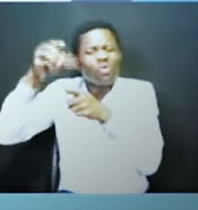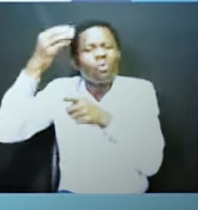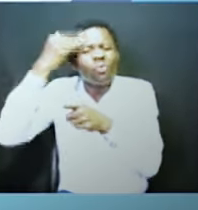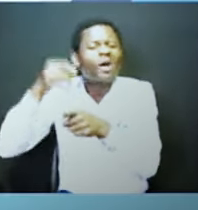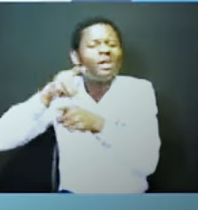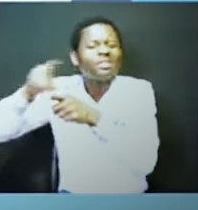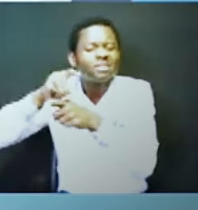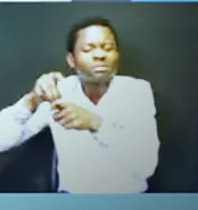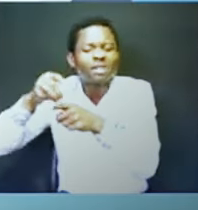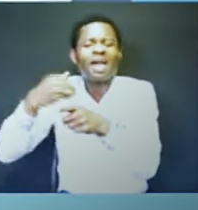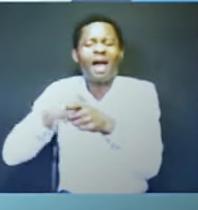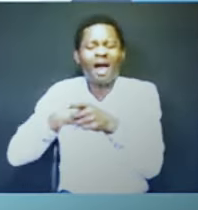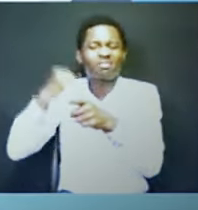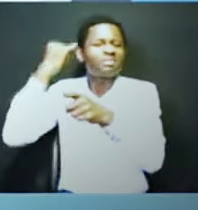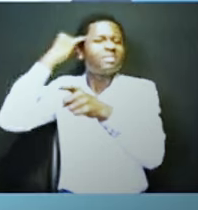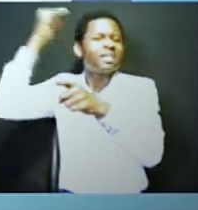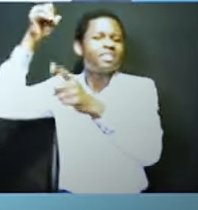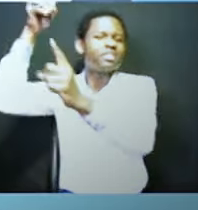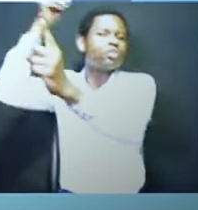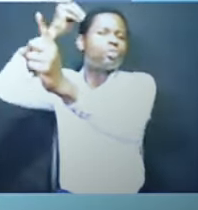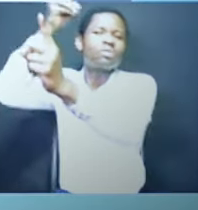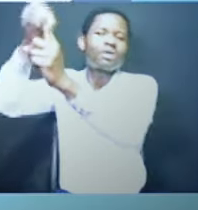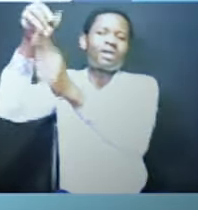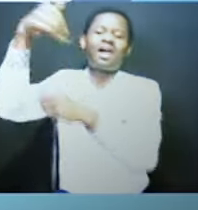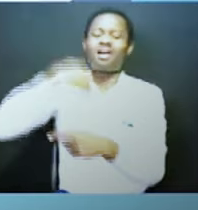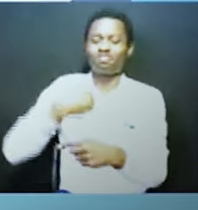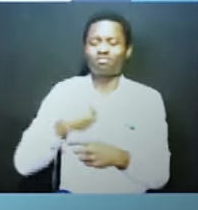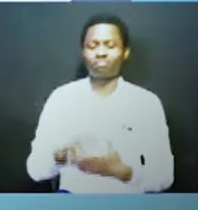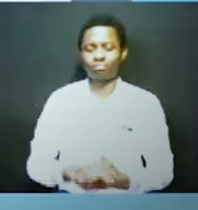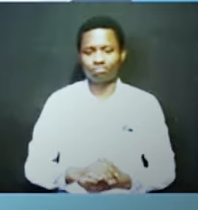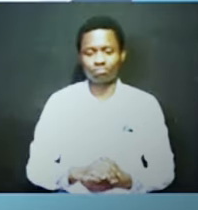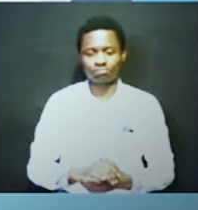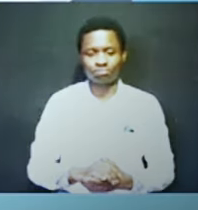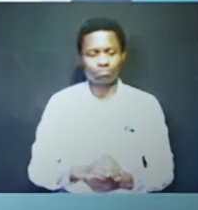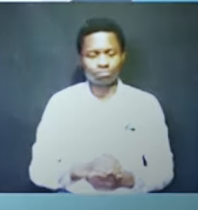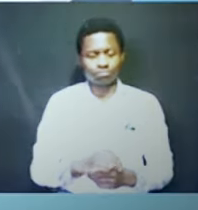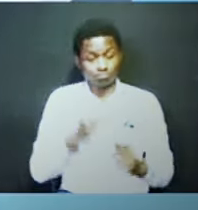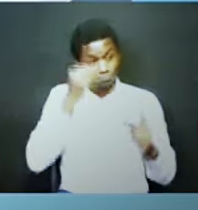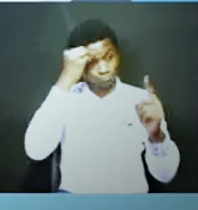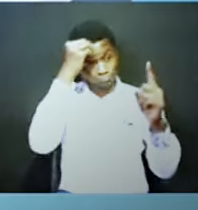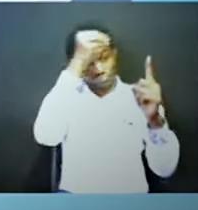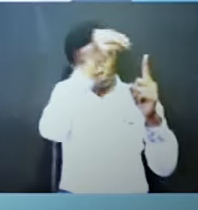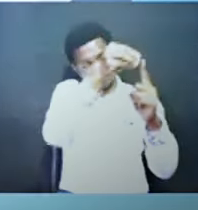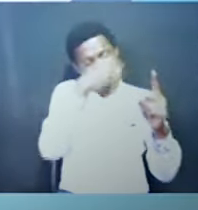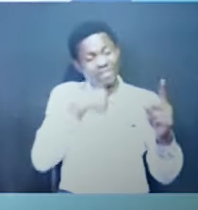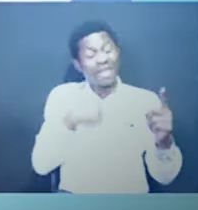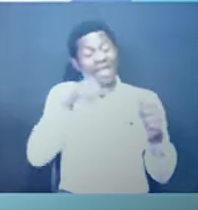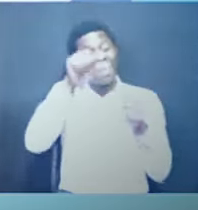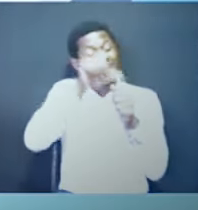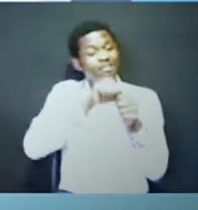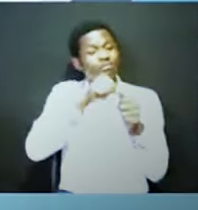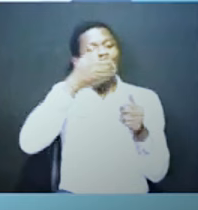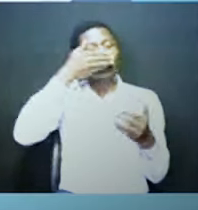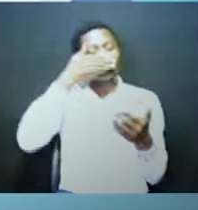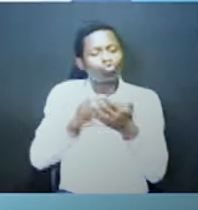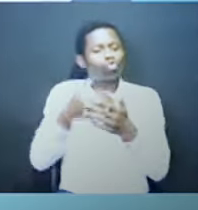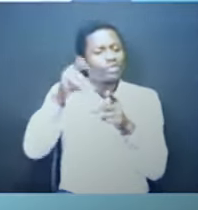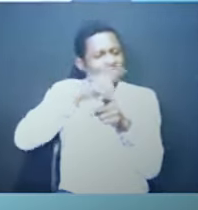purpose. Good discipline should have a goal. So you just